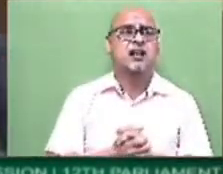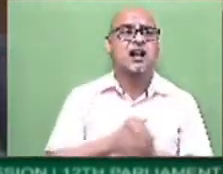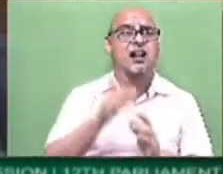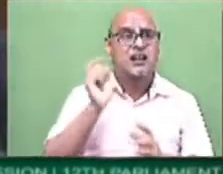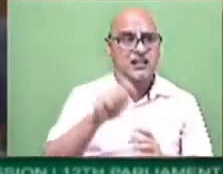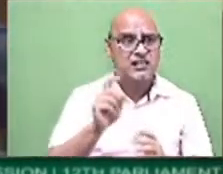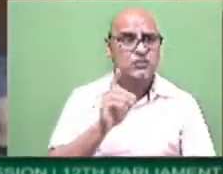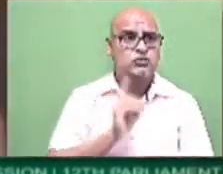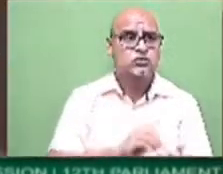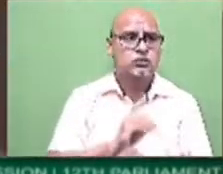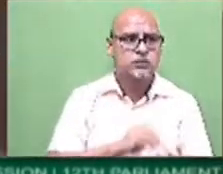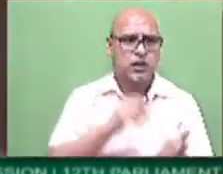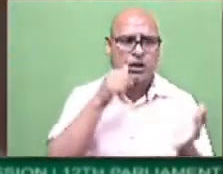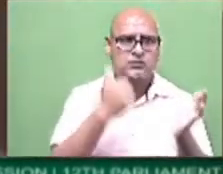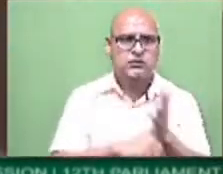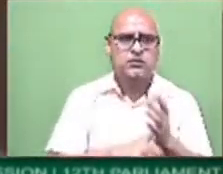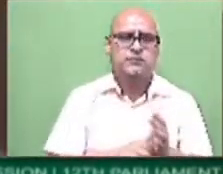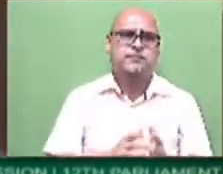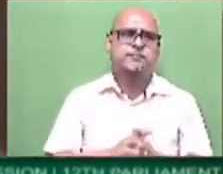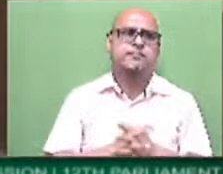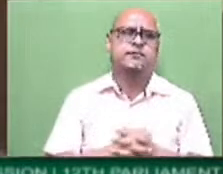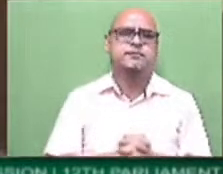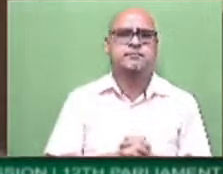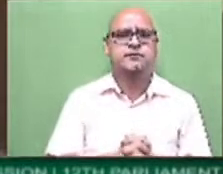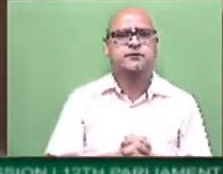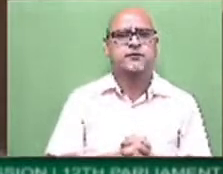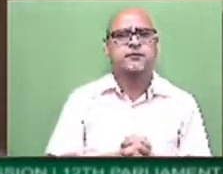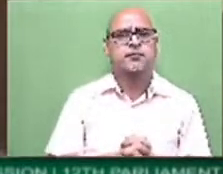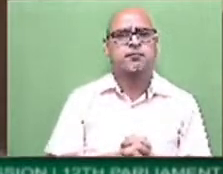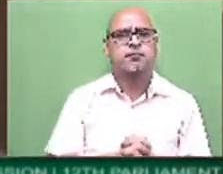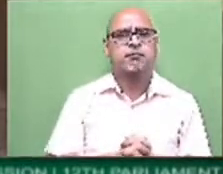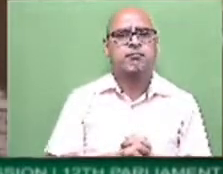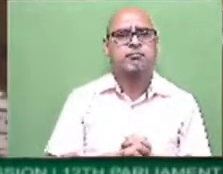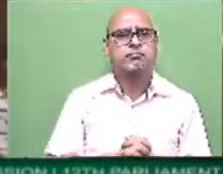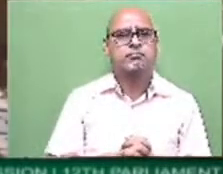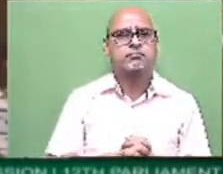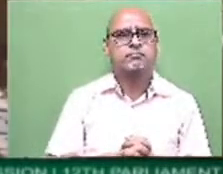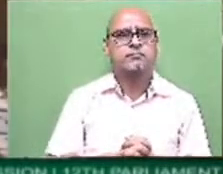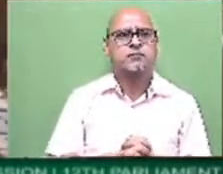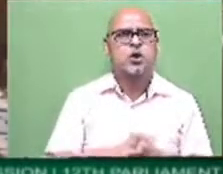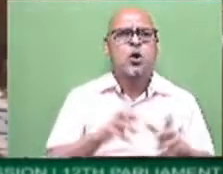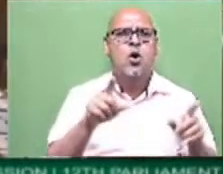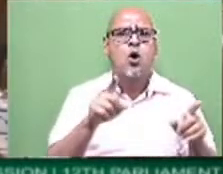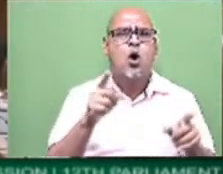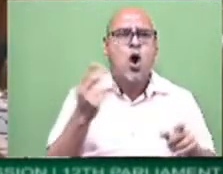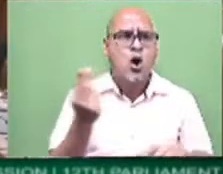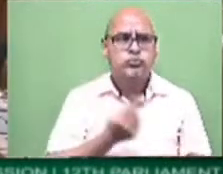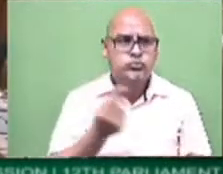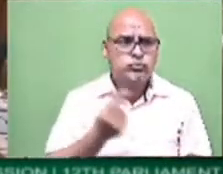The exemption with regards to age is very interesting.